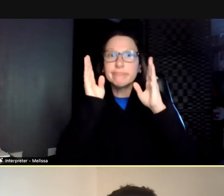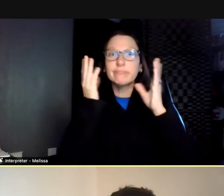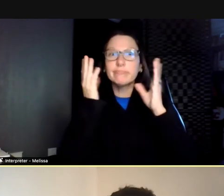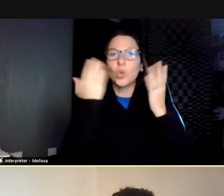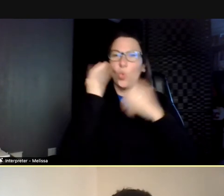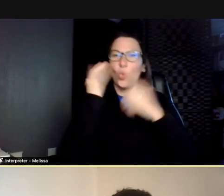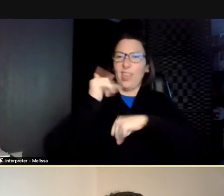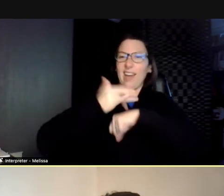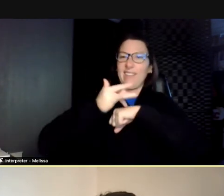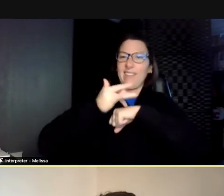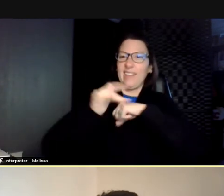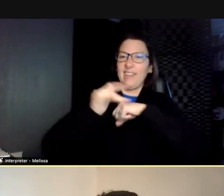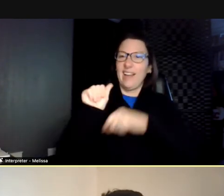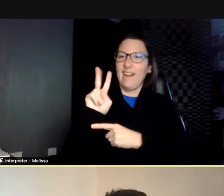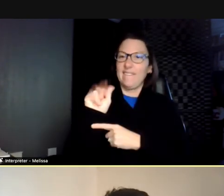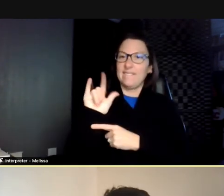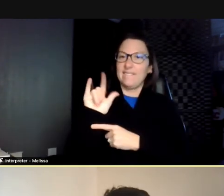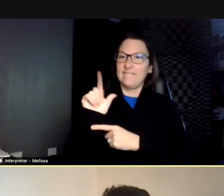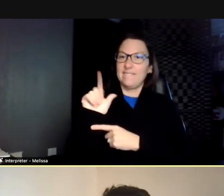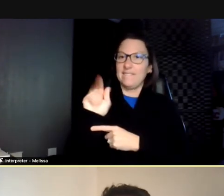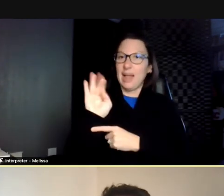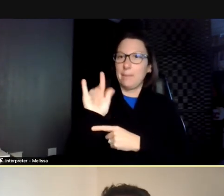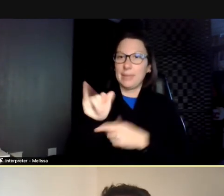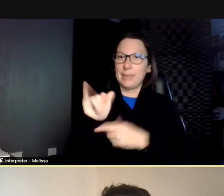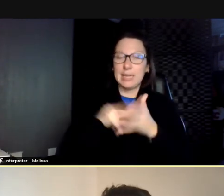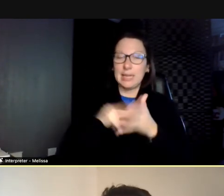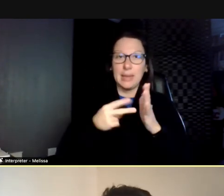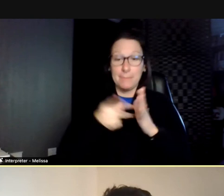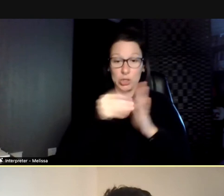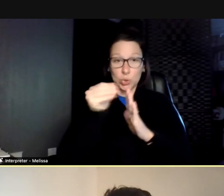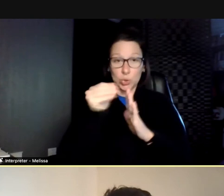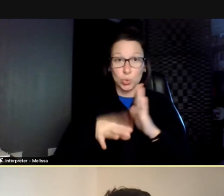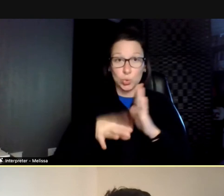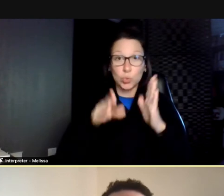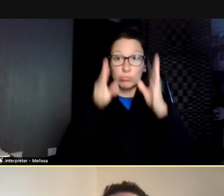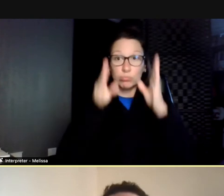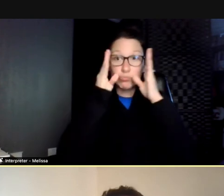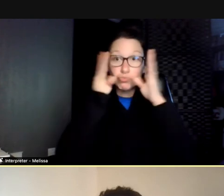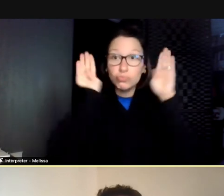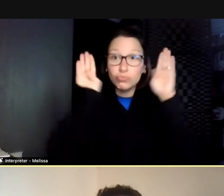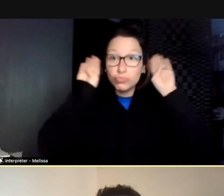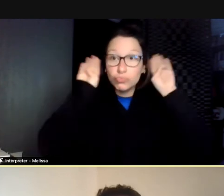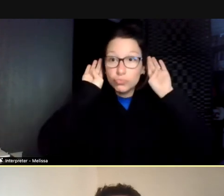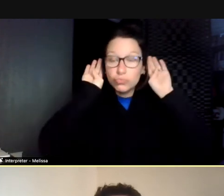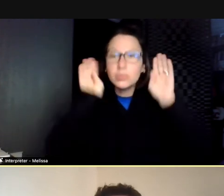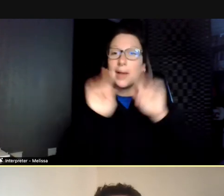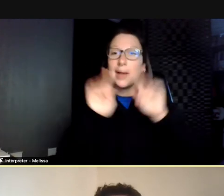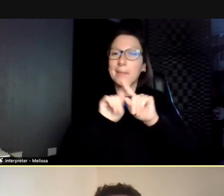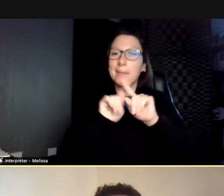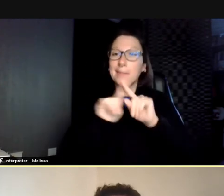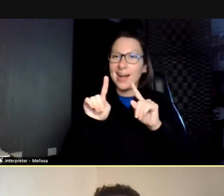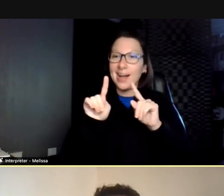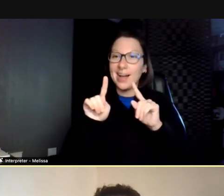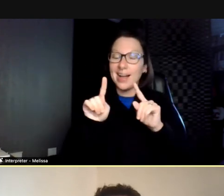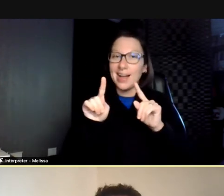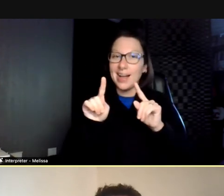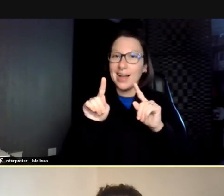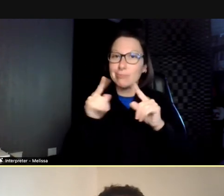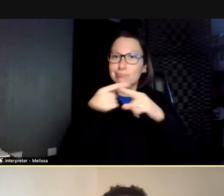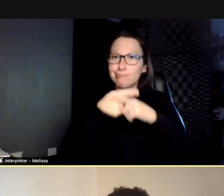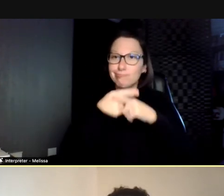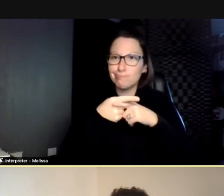availability in terms of the student is looking or listening, which of course becomes problematic when you have students that don't